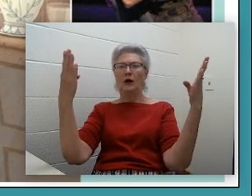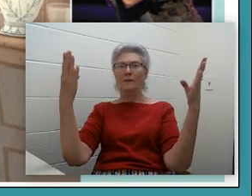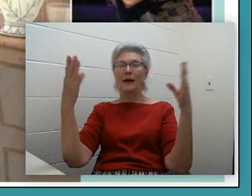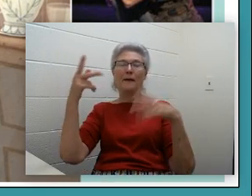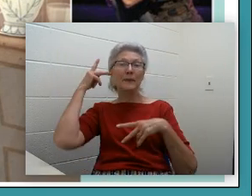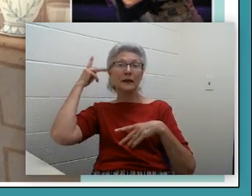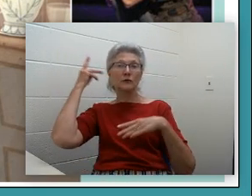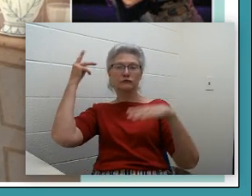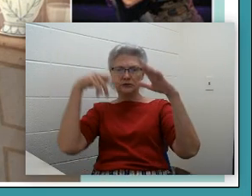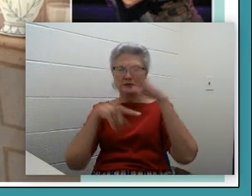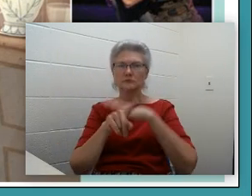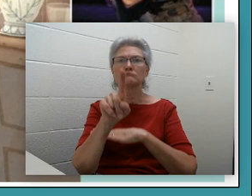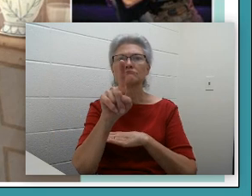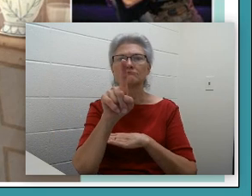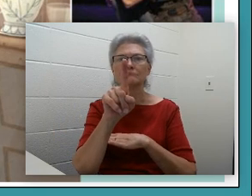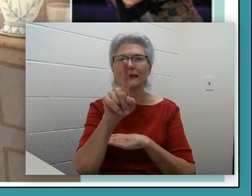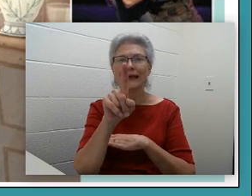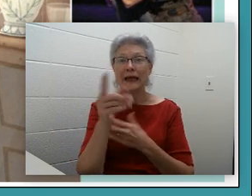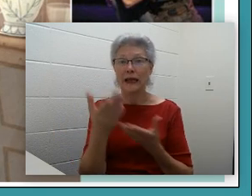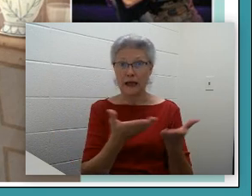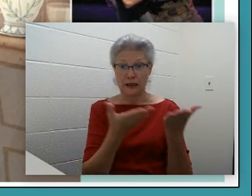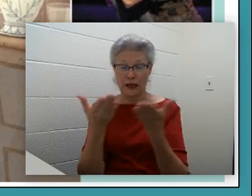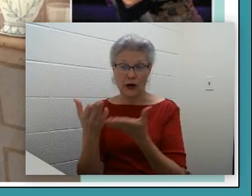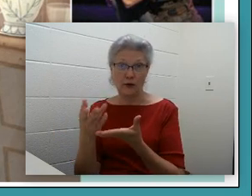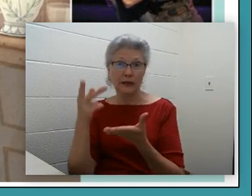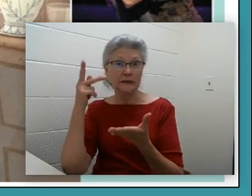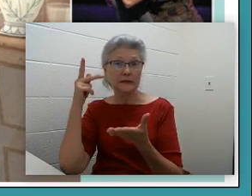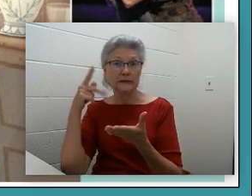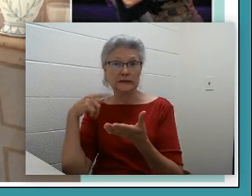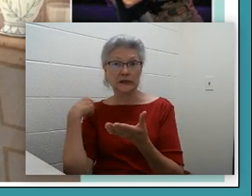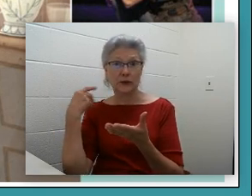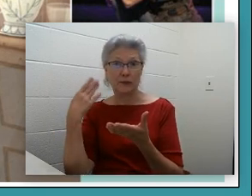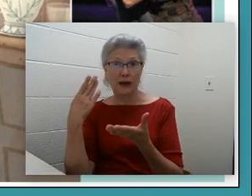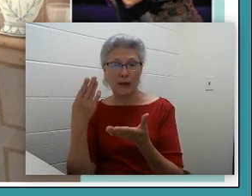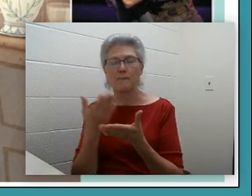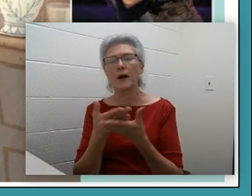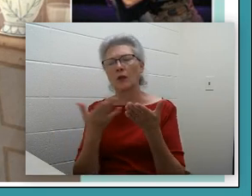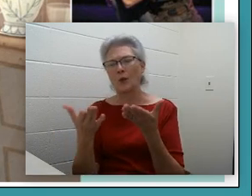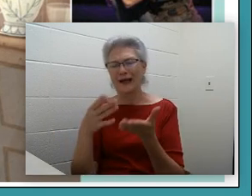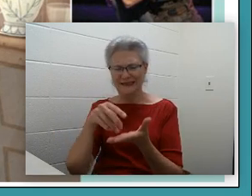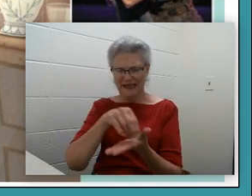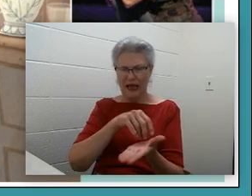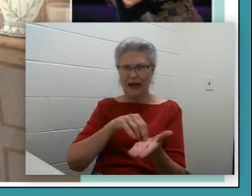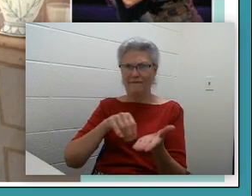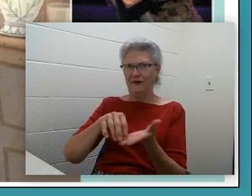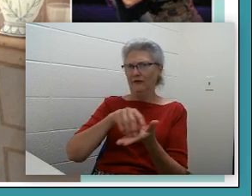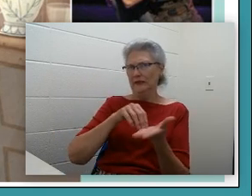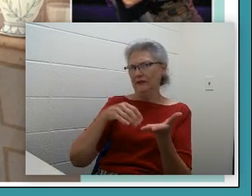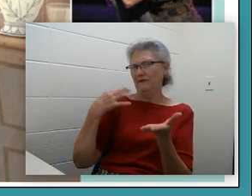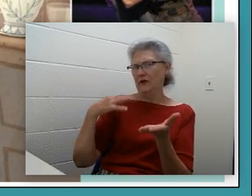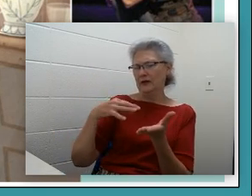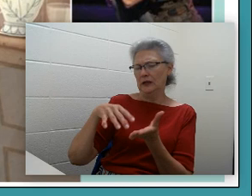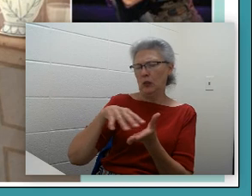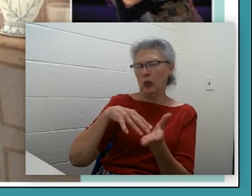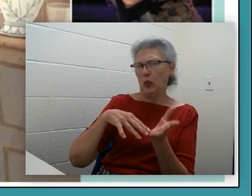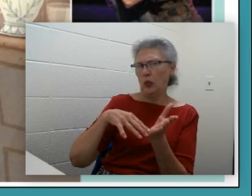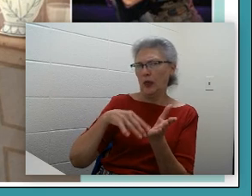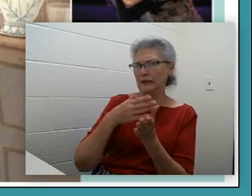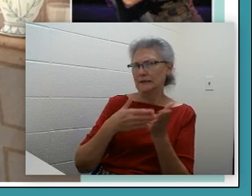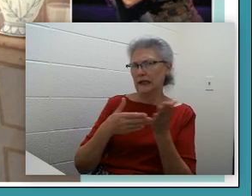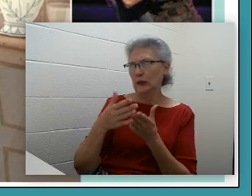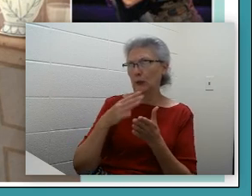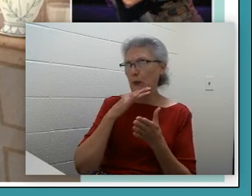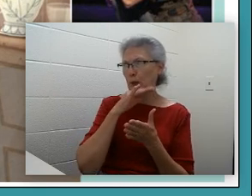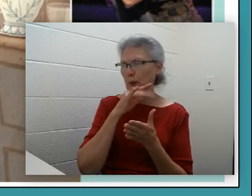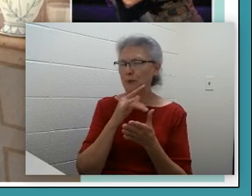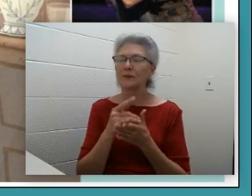Peter dropped in. He had carried Tinkerbell part of the way, and his hand was still messy with the fairy dust.